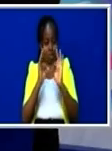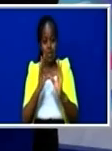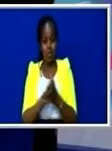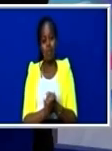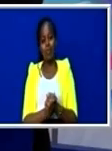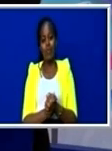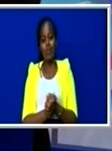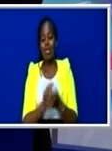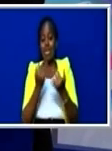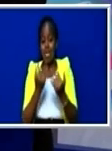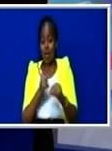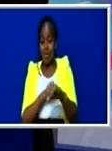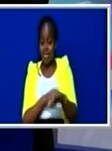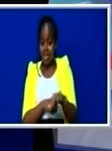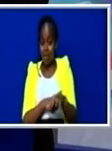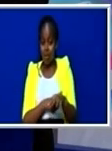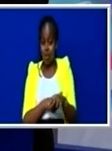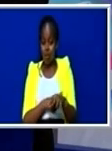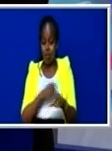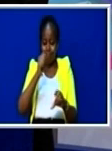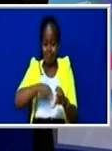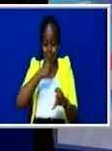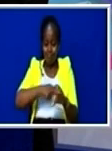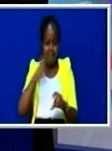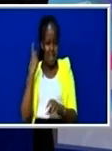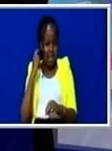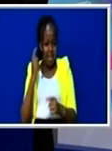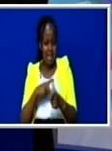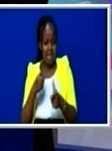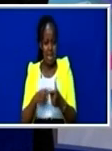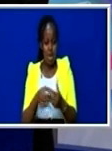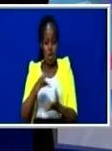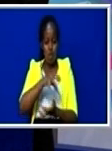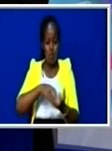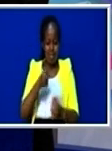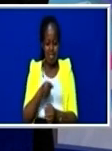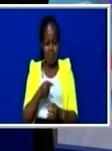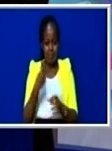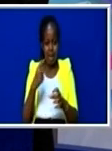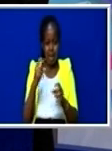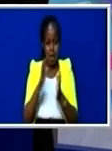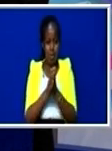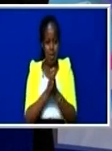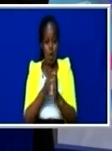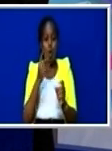right. Now, Yeah. when you whip an egg Uh-huh. and then you mix this egg with water, I don't know, have you